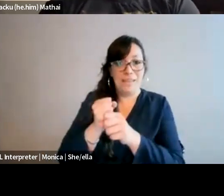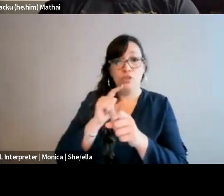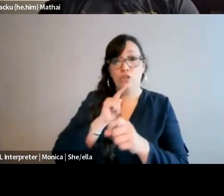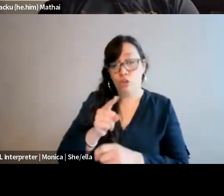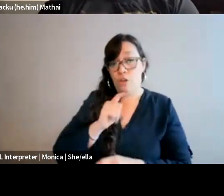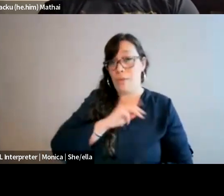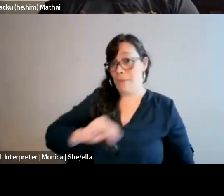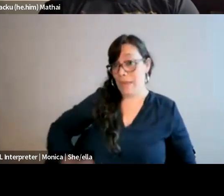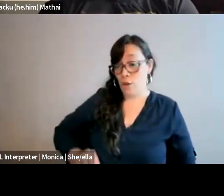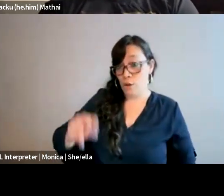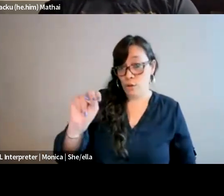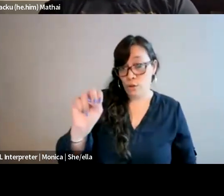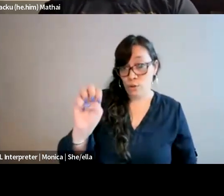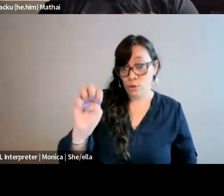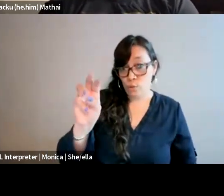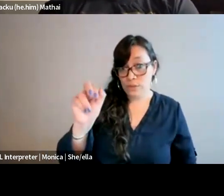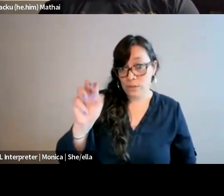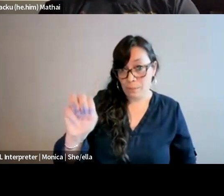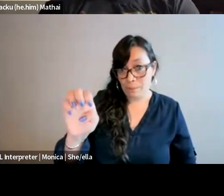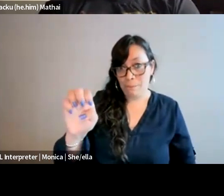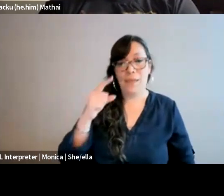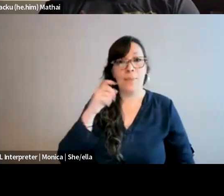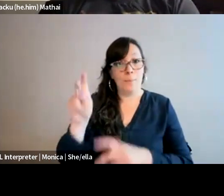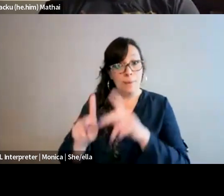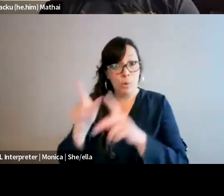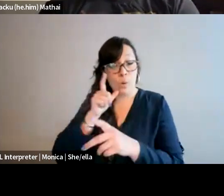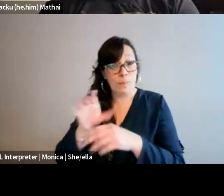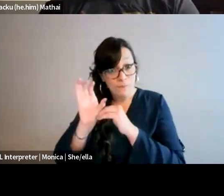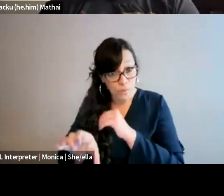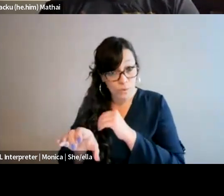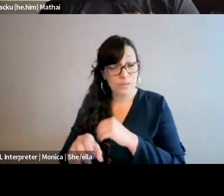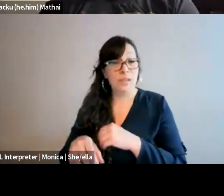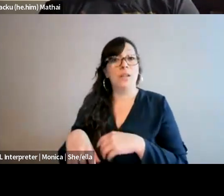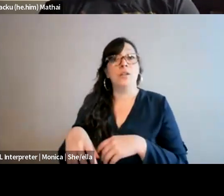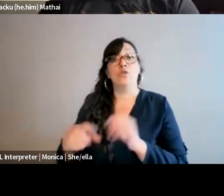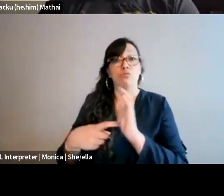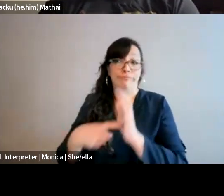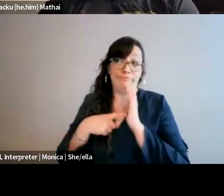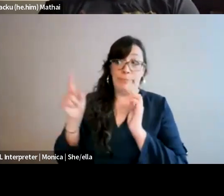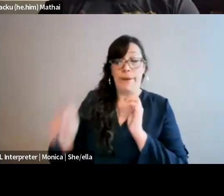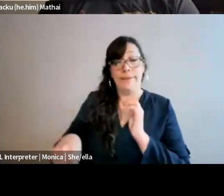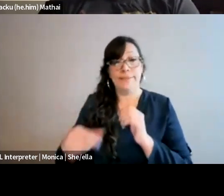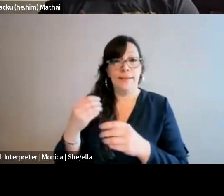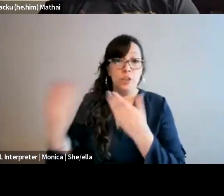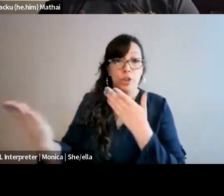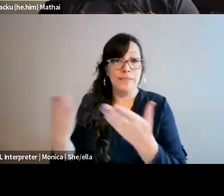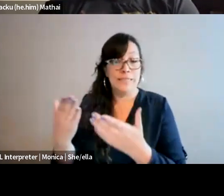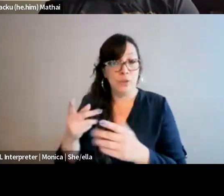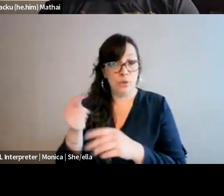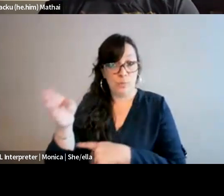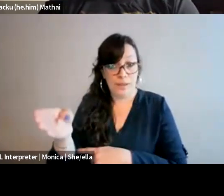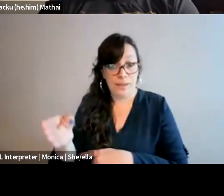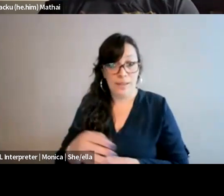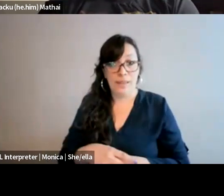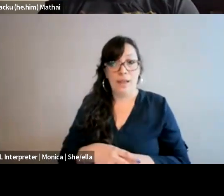mayors can force those who require services that the city is not willing to provide, right?